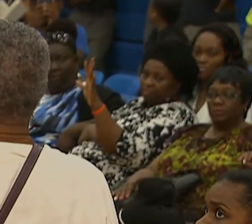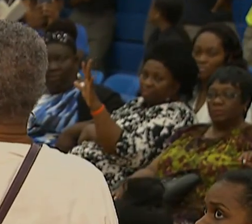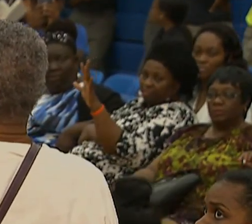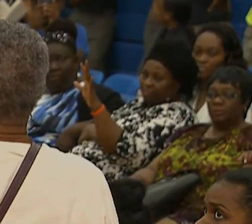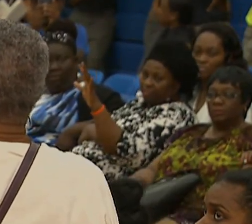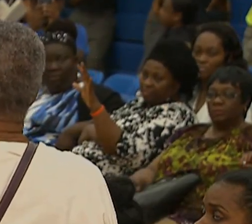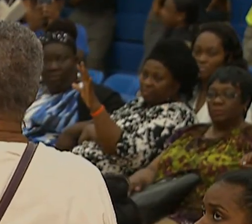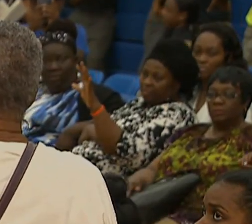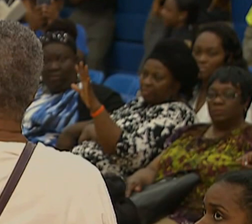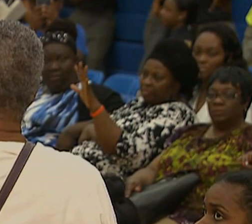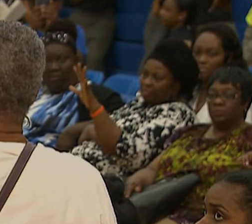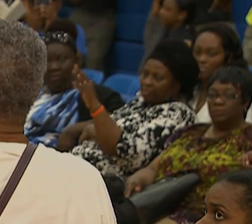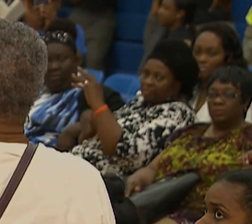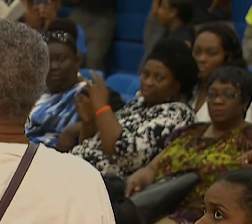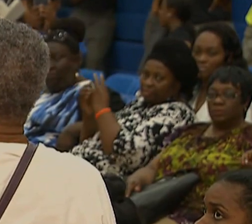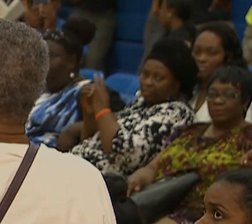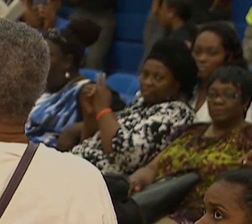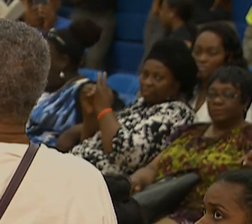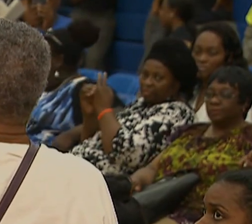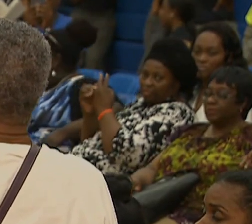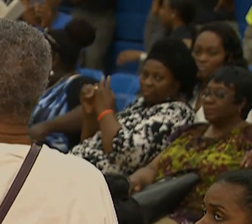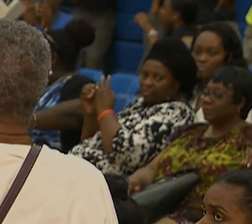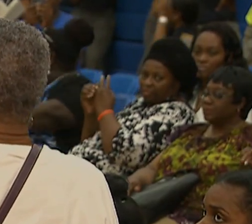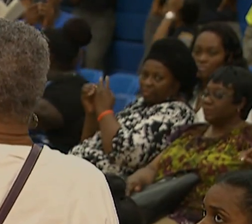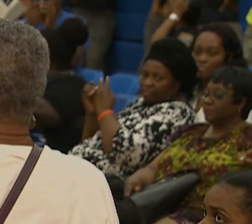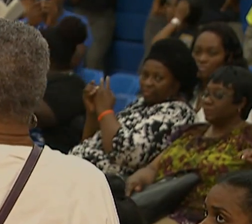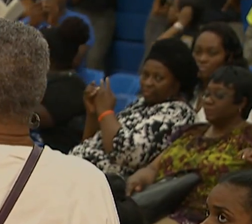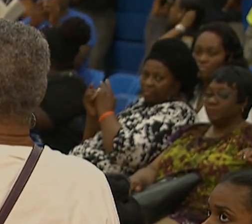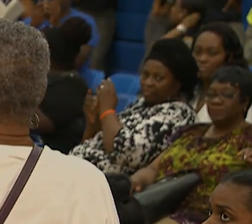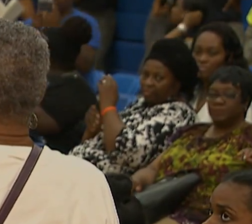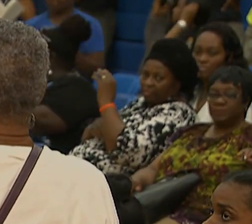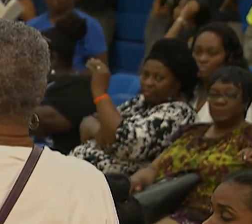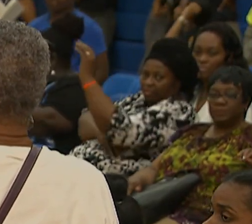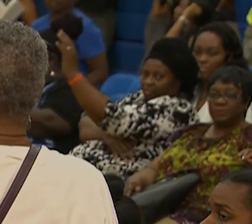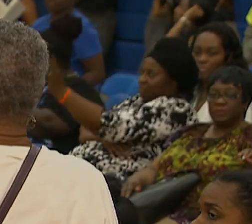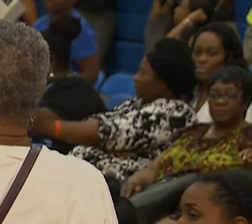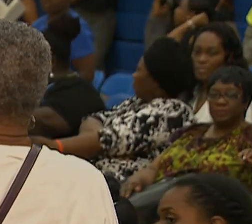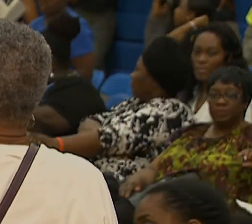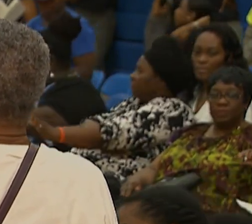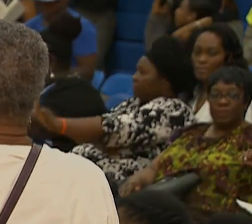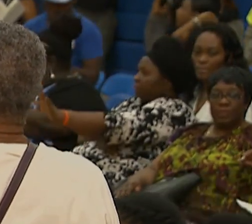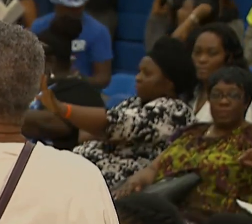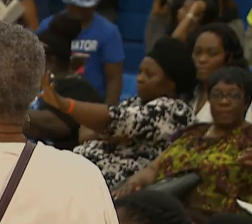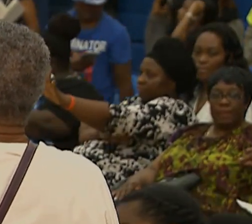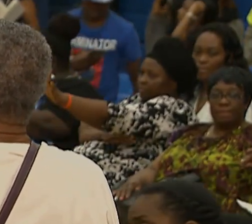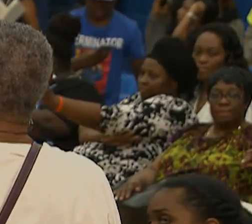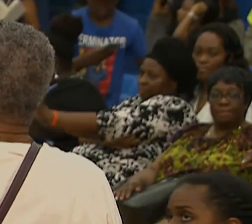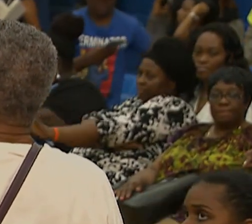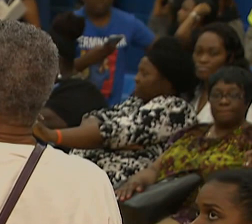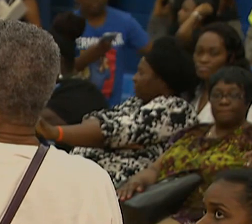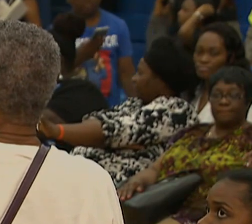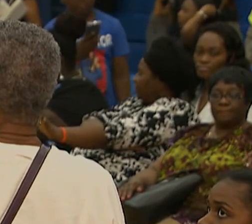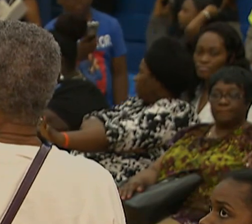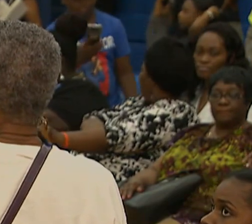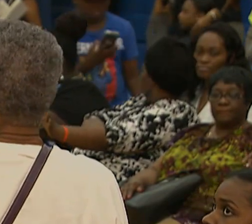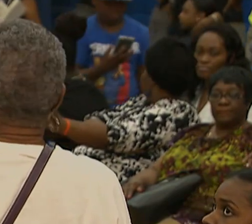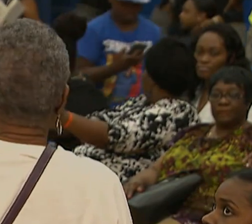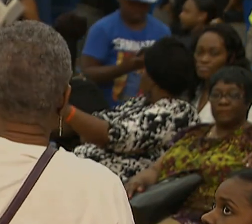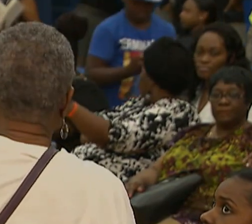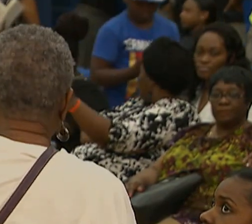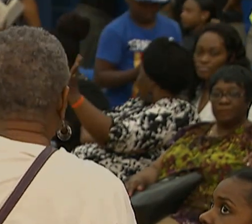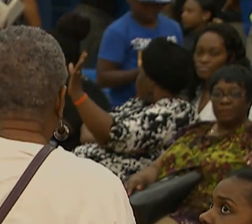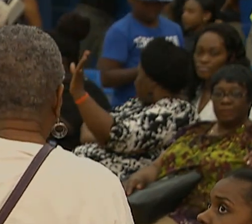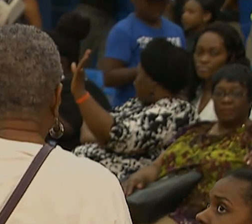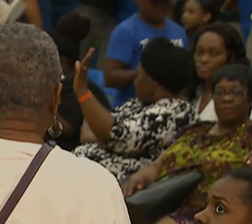gun. He went to court, he got jail time. They bailed him out for $10,000.